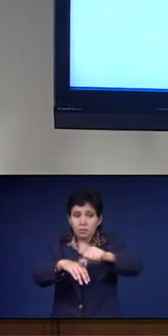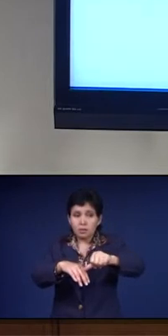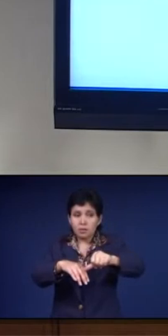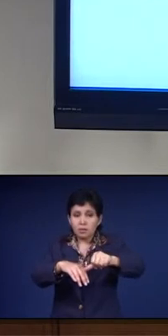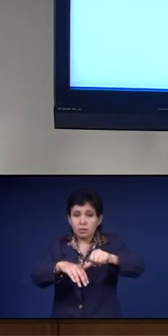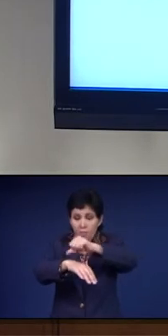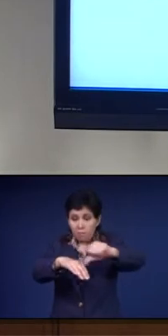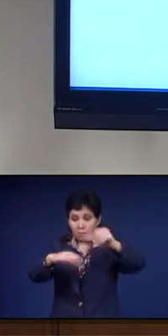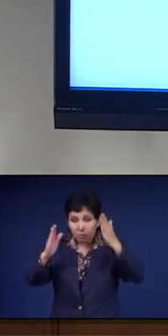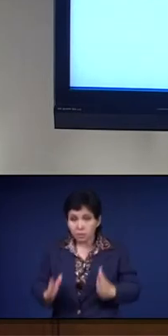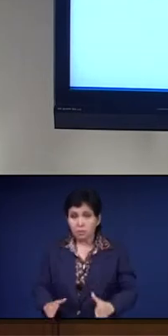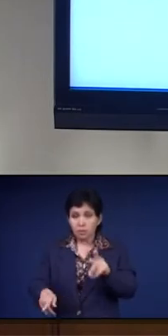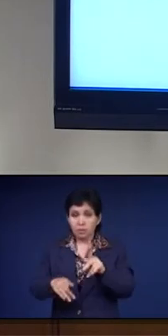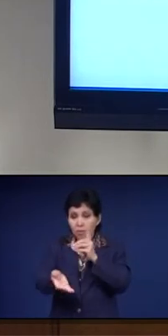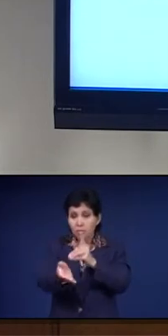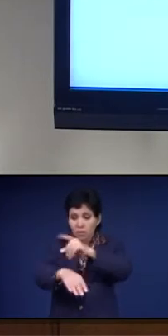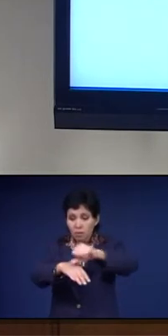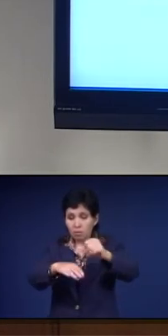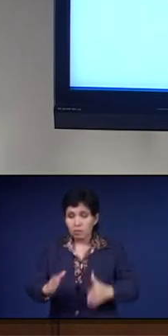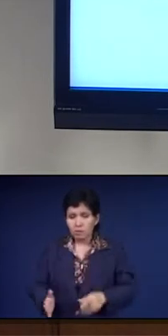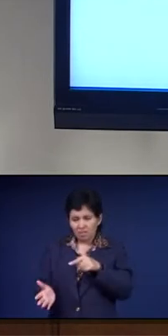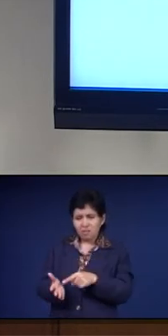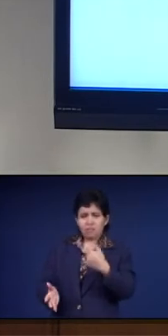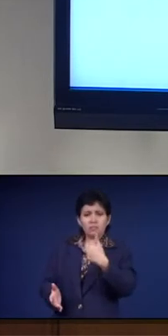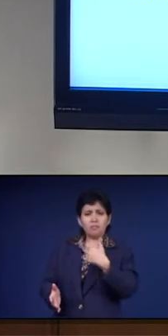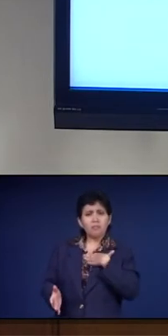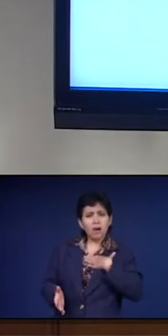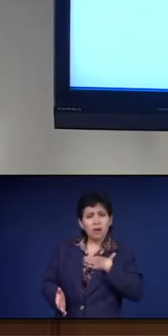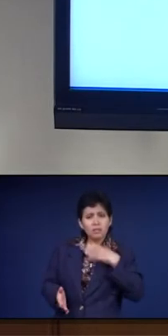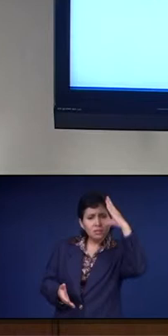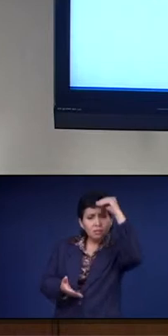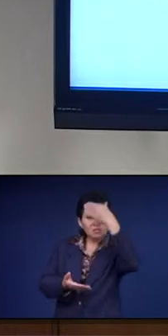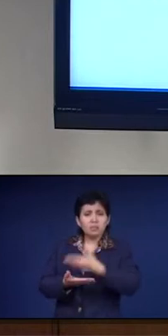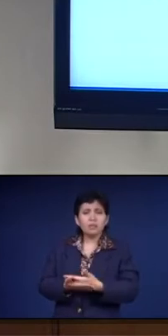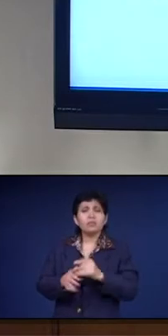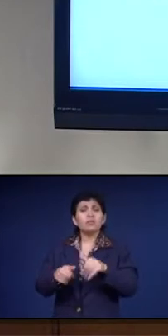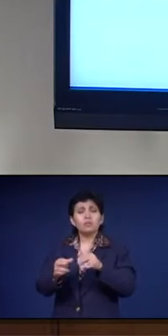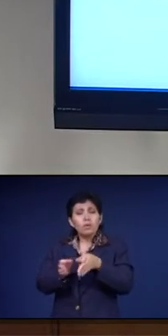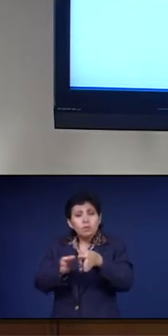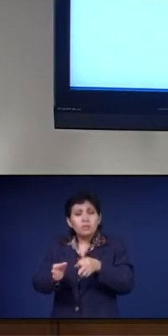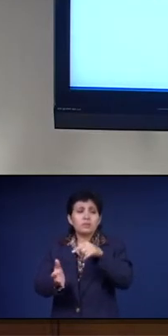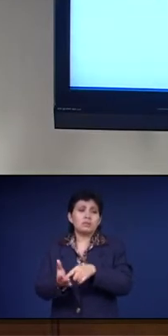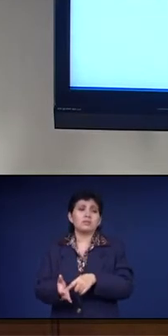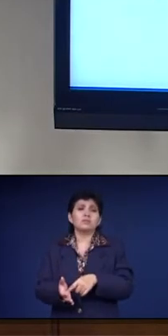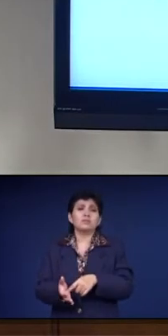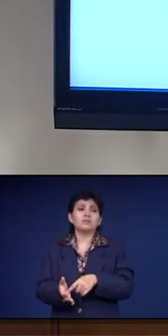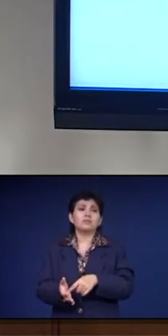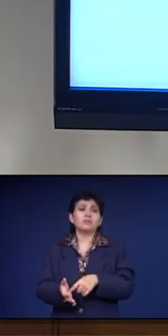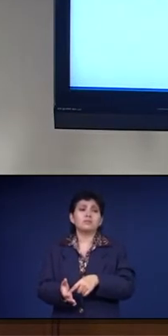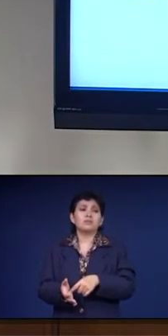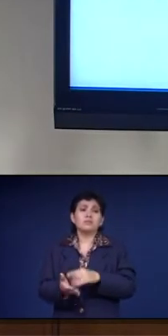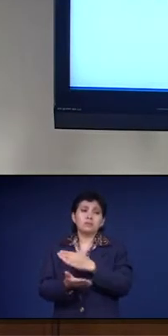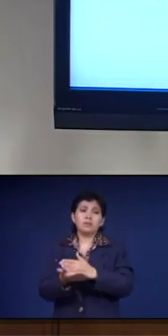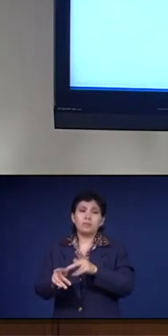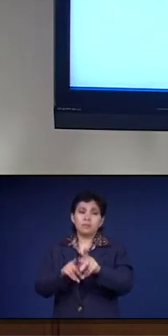the surgeon said that he is my son. So how do you explain this? Yeah, some